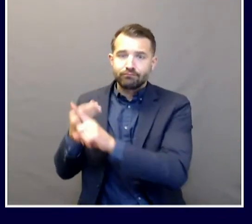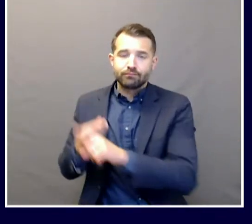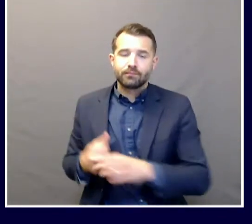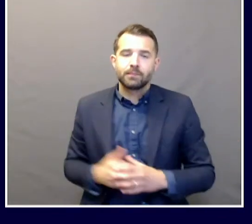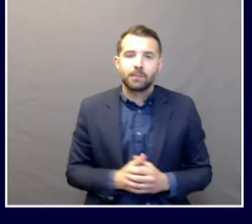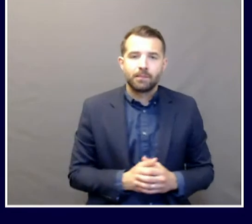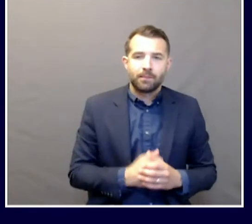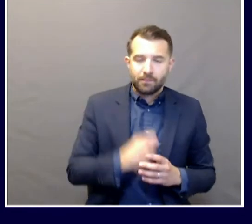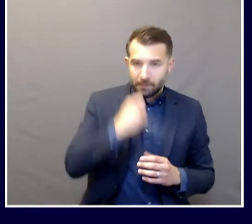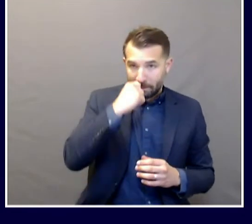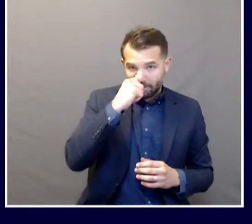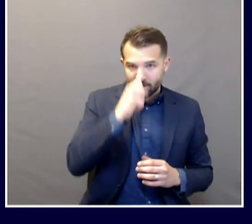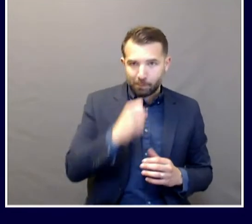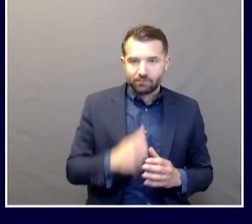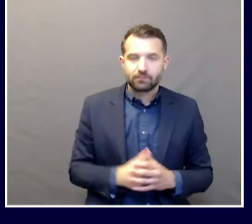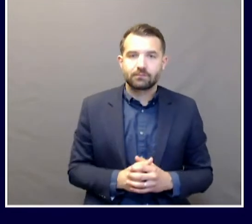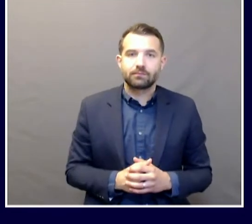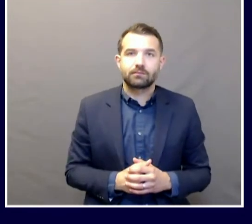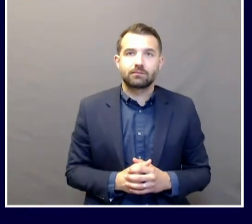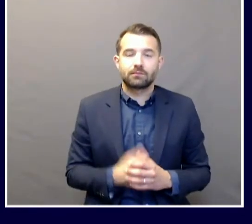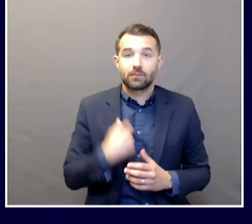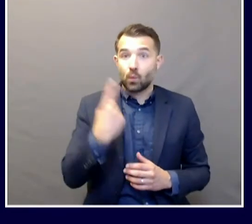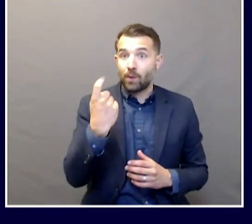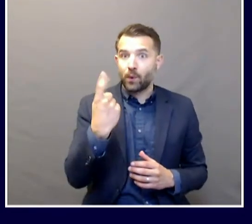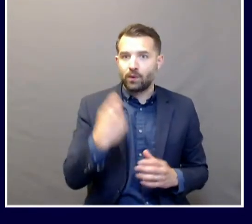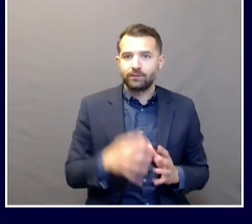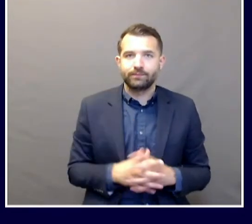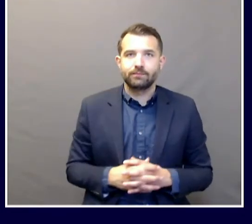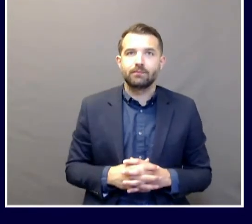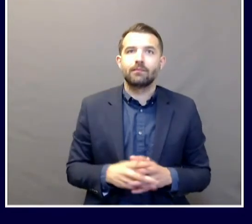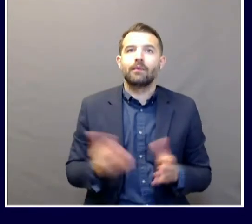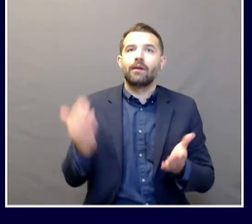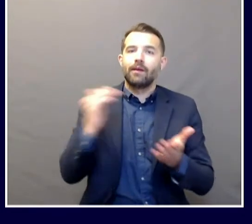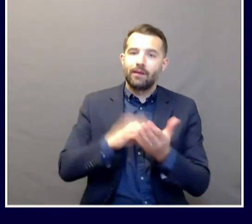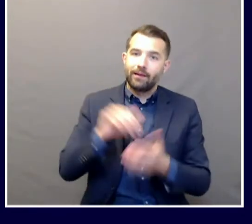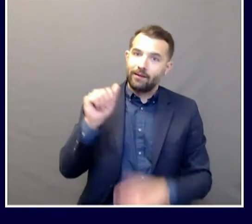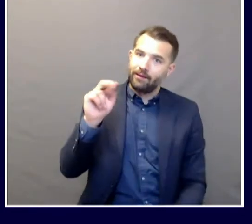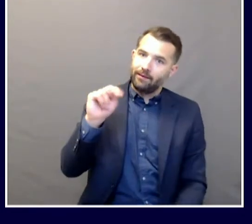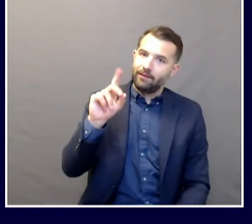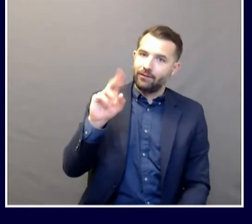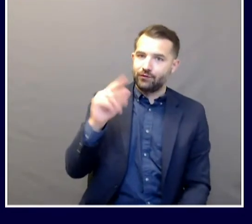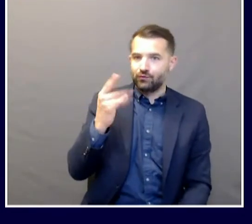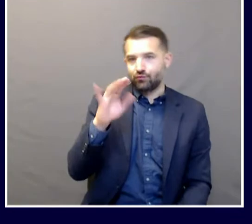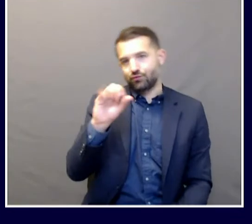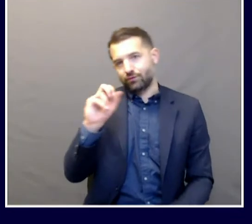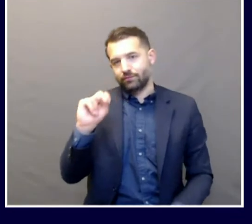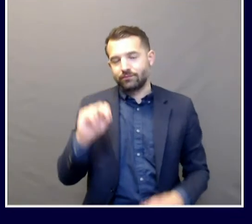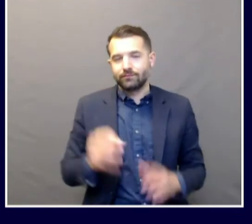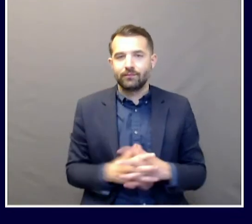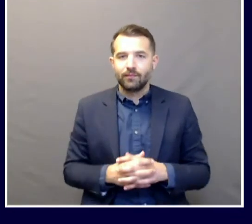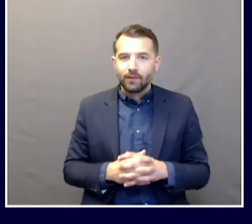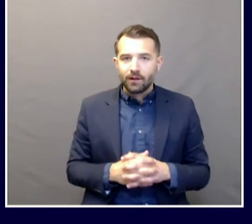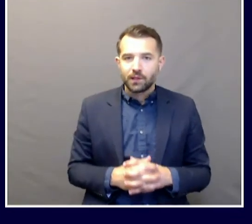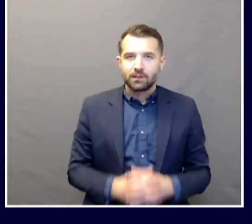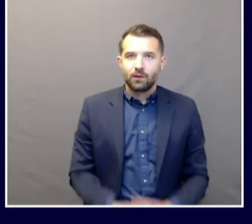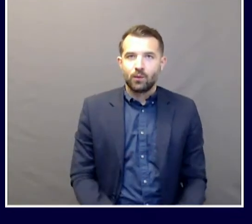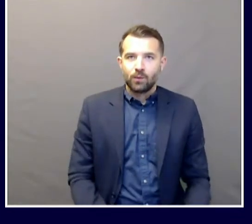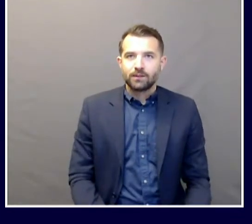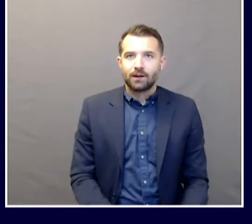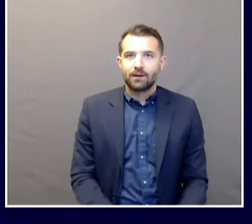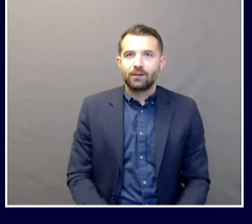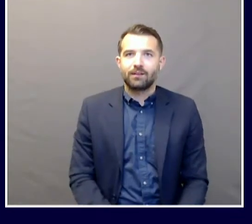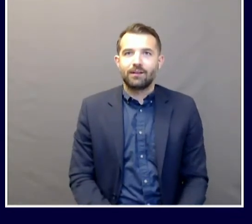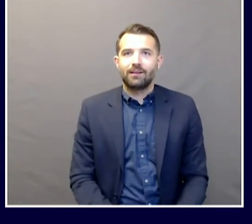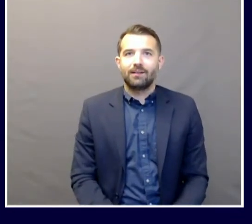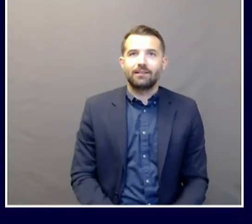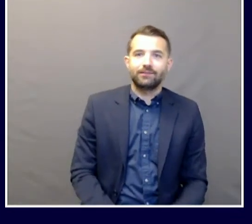other question on Androscoggin County, since it keeps coming up. Are you saying or seeing a direct correlation between regions